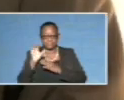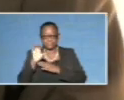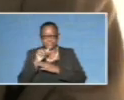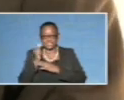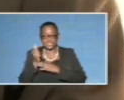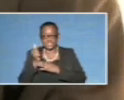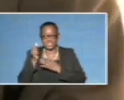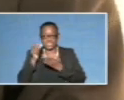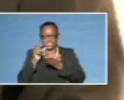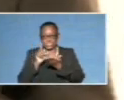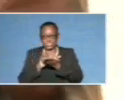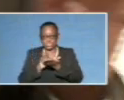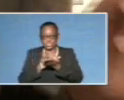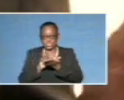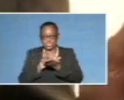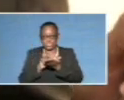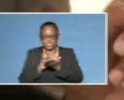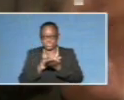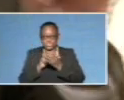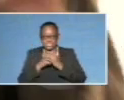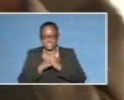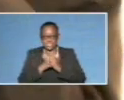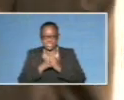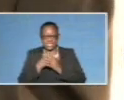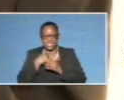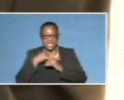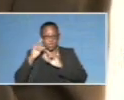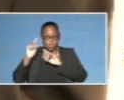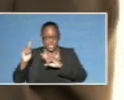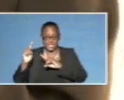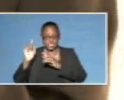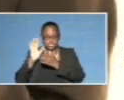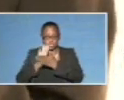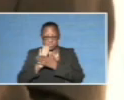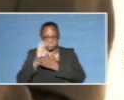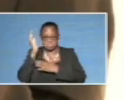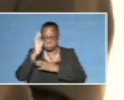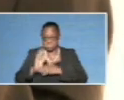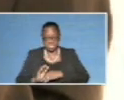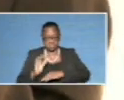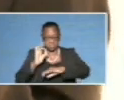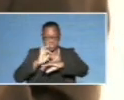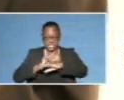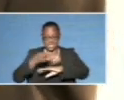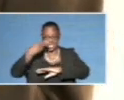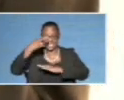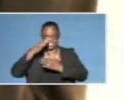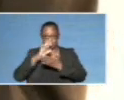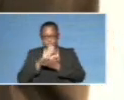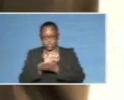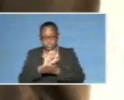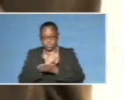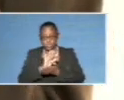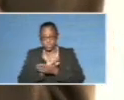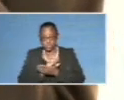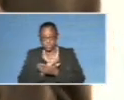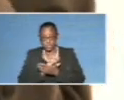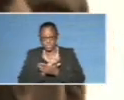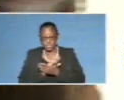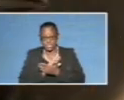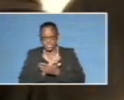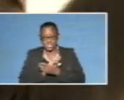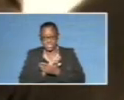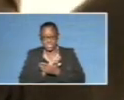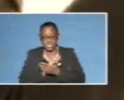I went to this school. I never went to a high school, but I got a high school